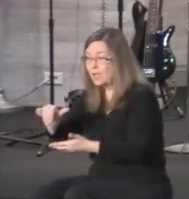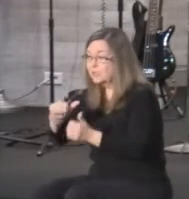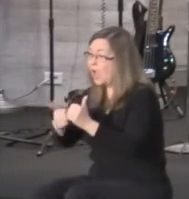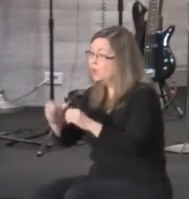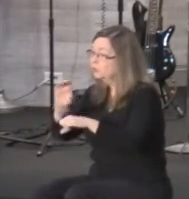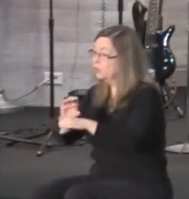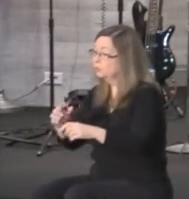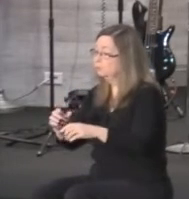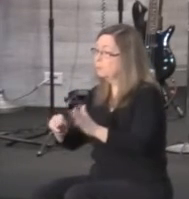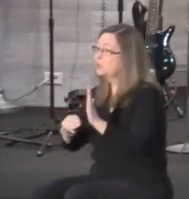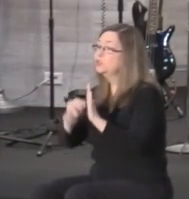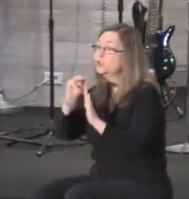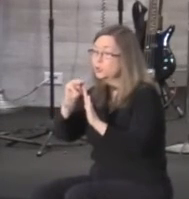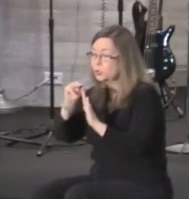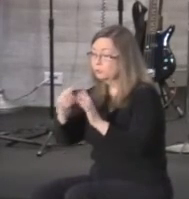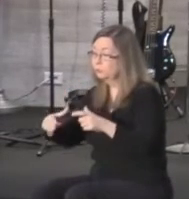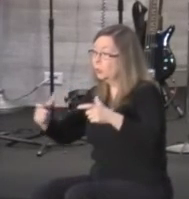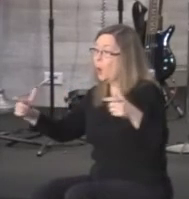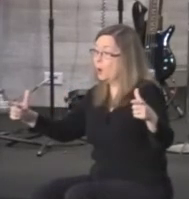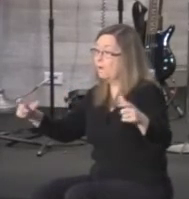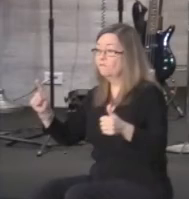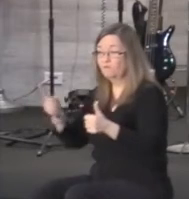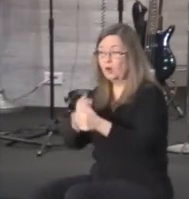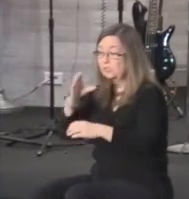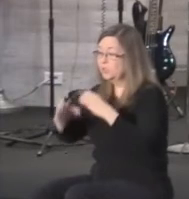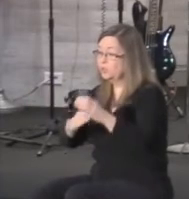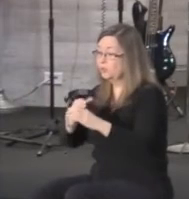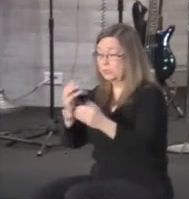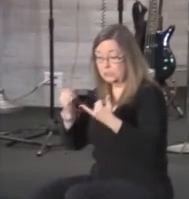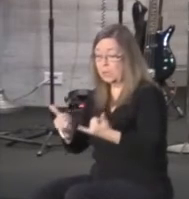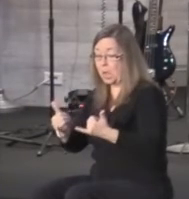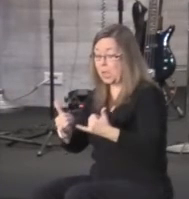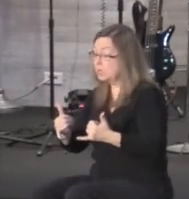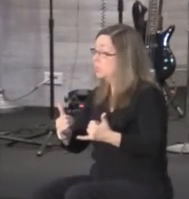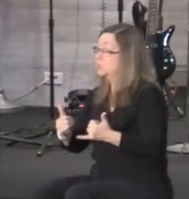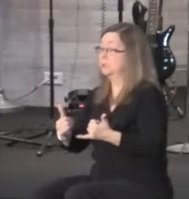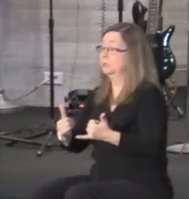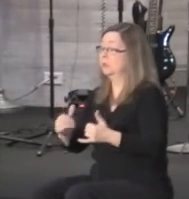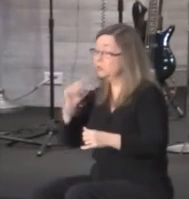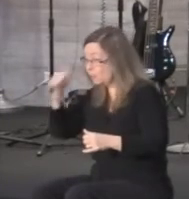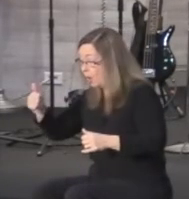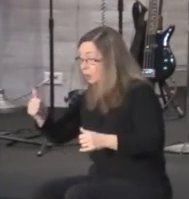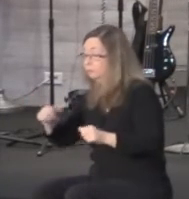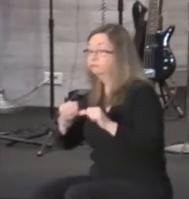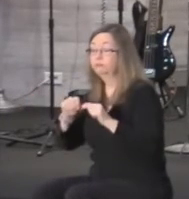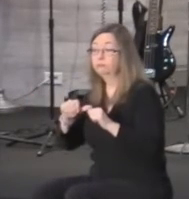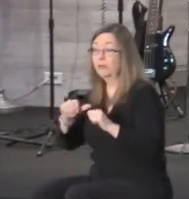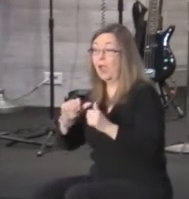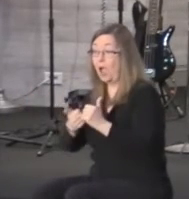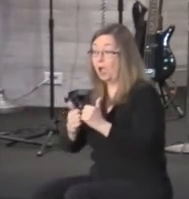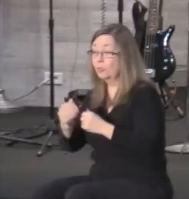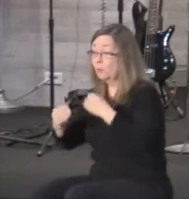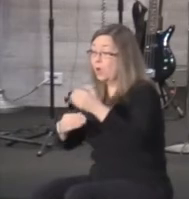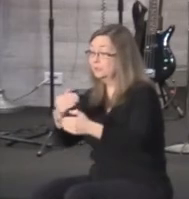church grows. That's how the church grew in the first century. That's how the church grows today. And that's how the church will grow tomorrow, by the